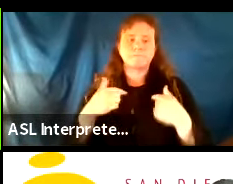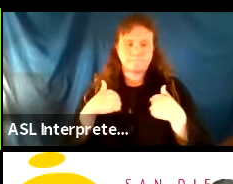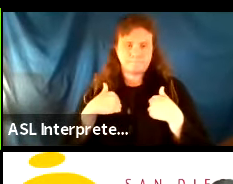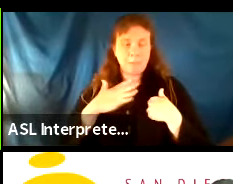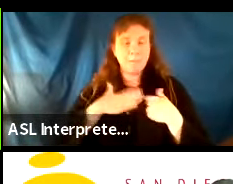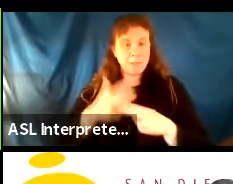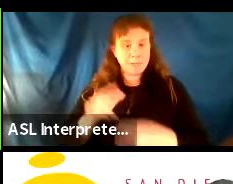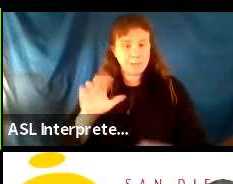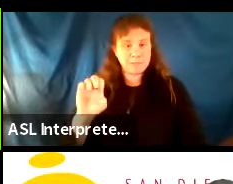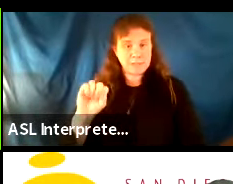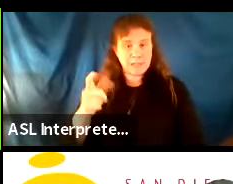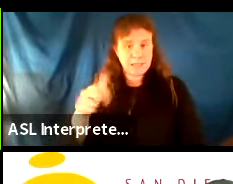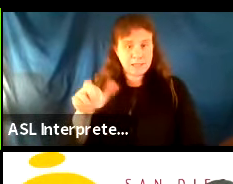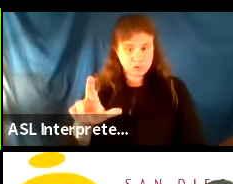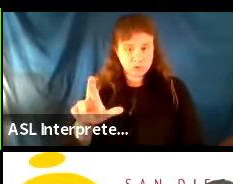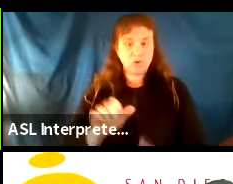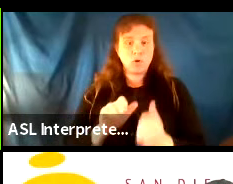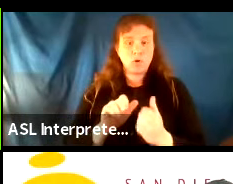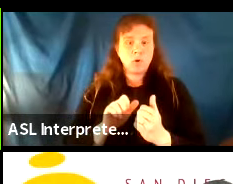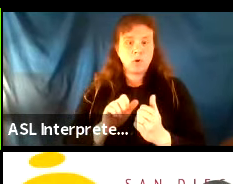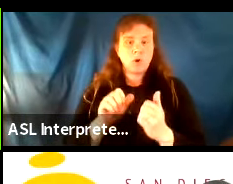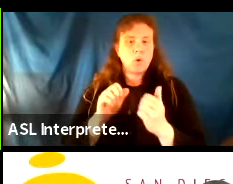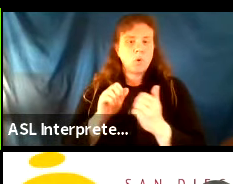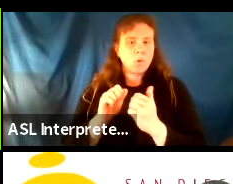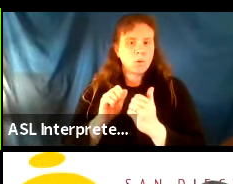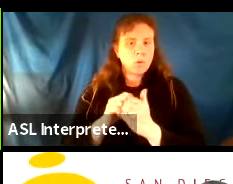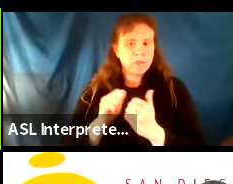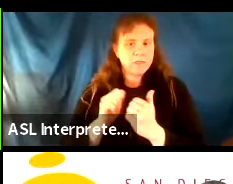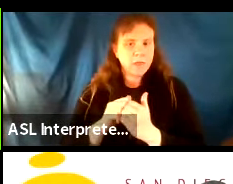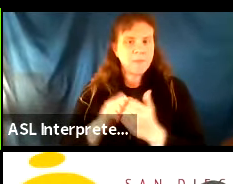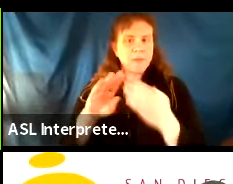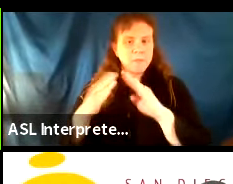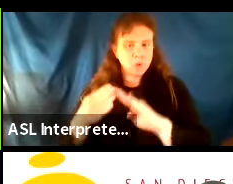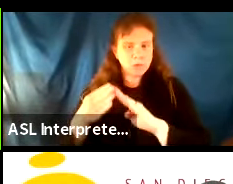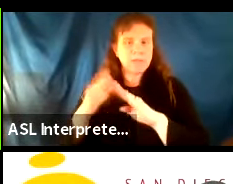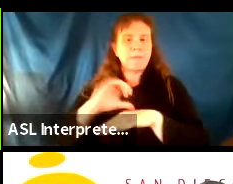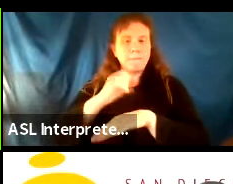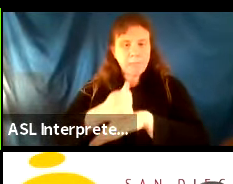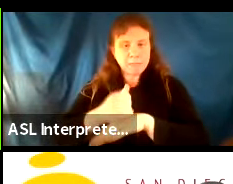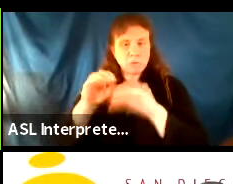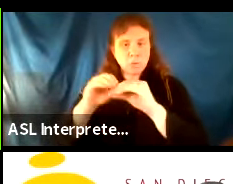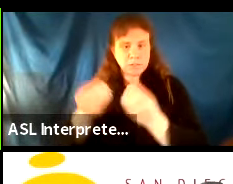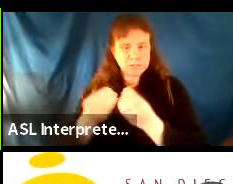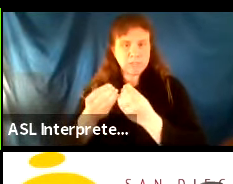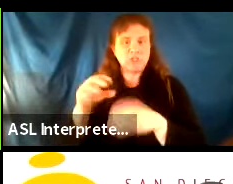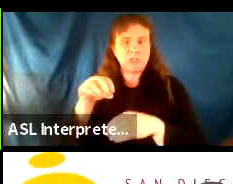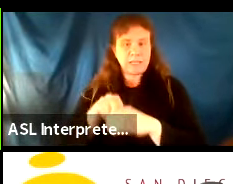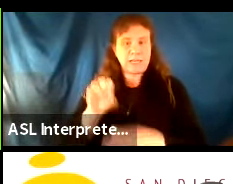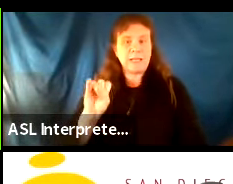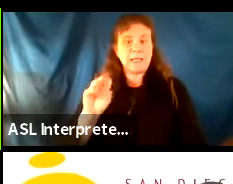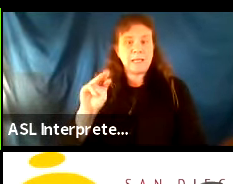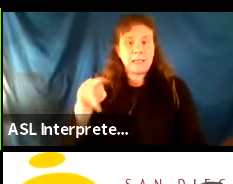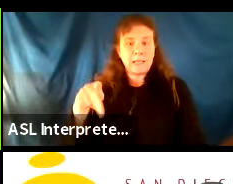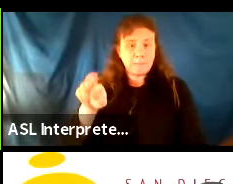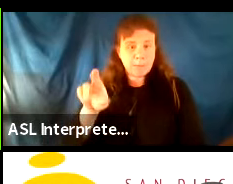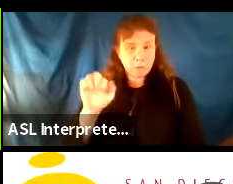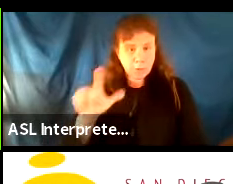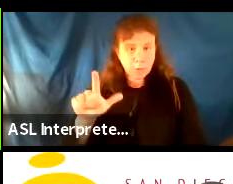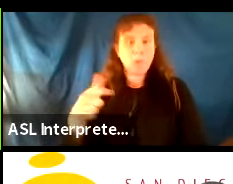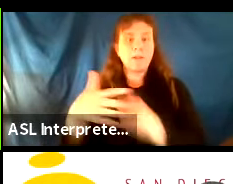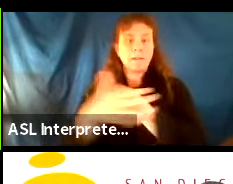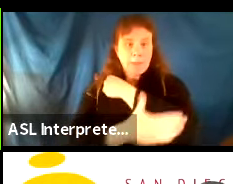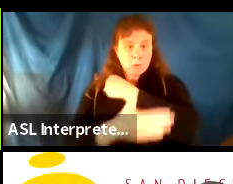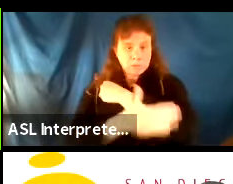Esther Bejarano. I'm with Comité Cívico del Valle community-based organization in Imperial County. Just quickly adding to Maria Lemus,